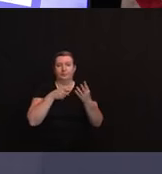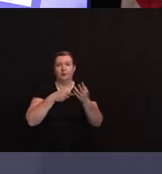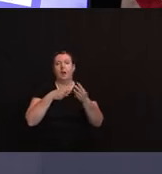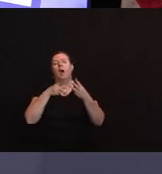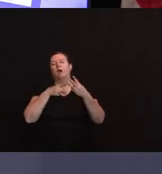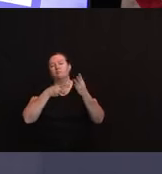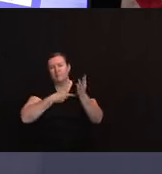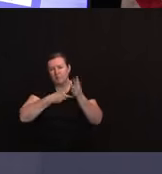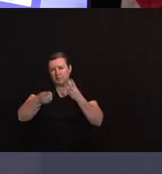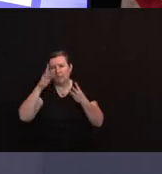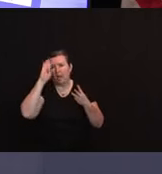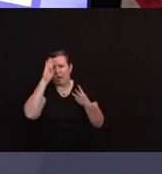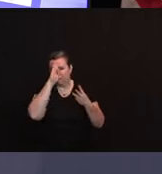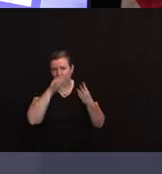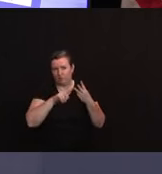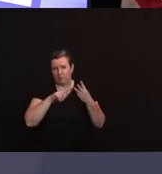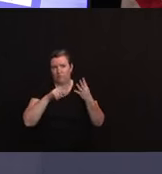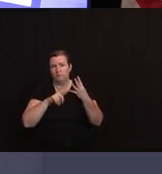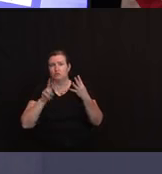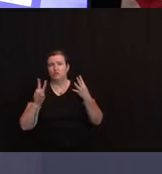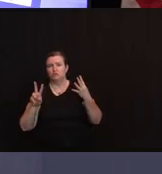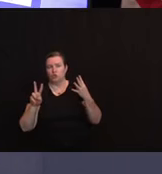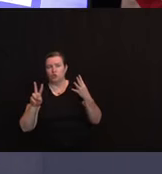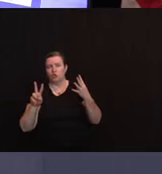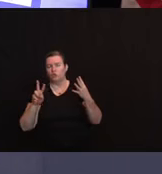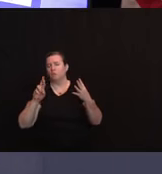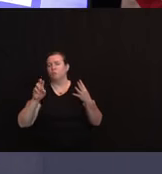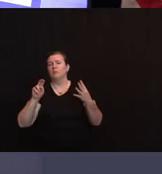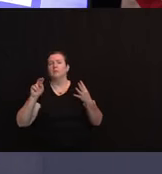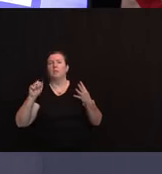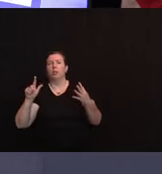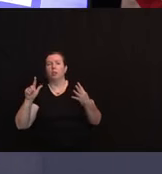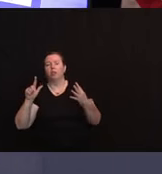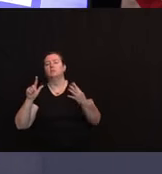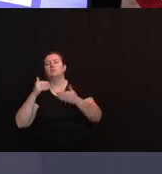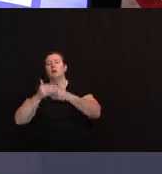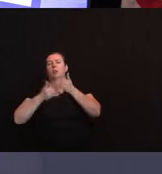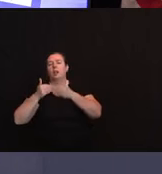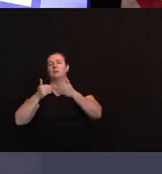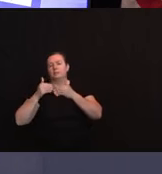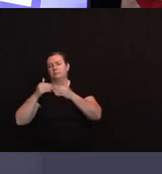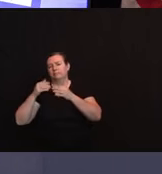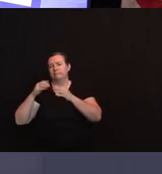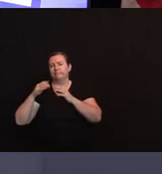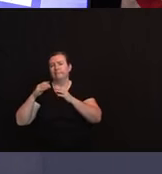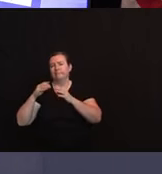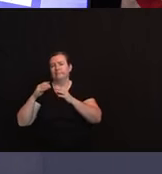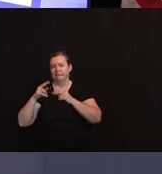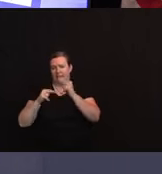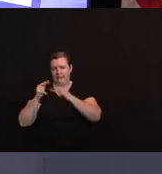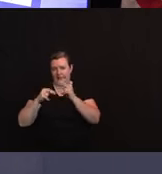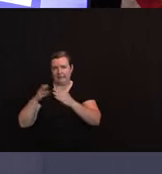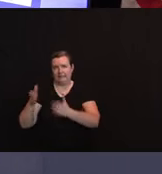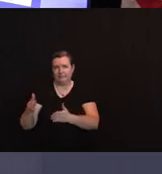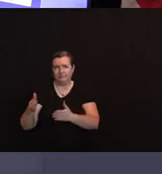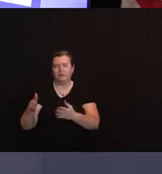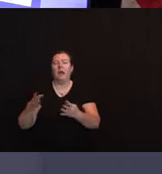end-stage renal dialysis centers, 5 ambulatory surgery centers, and 4 acute care